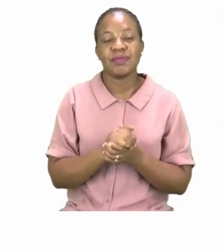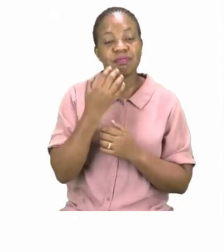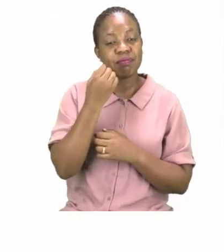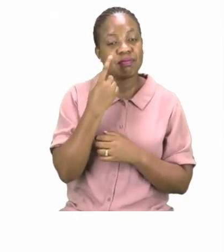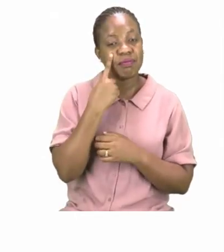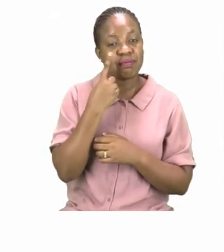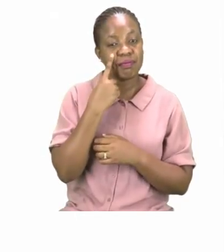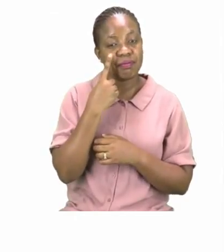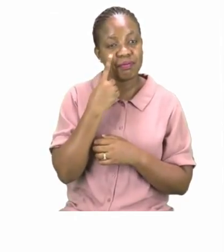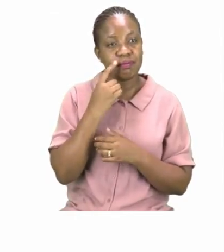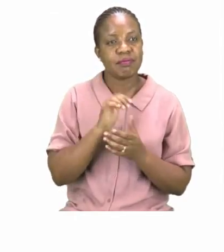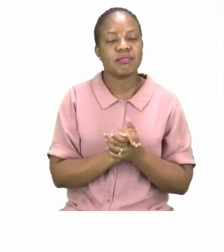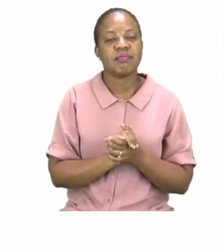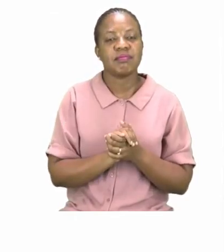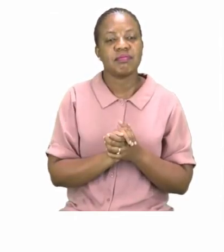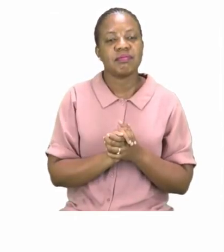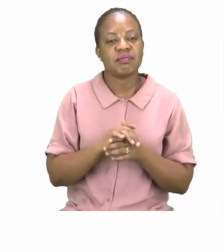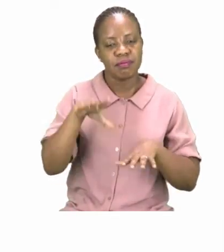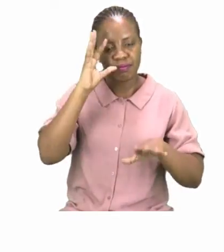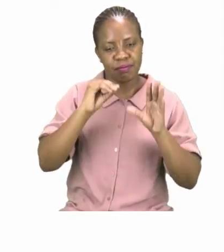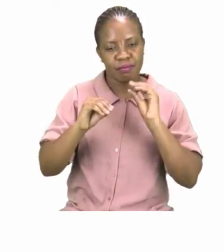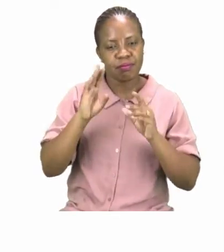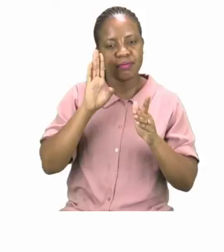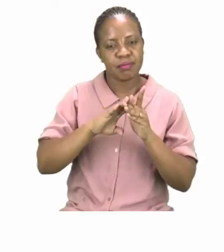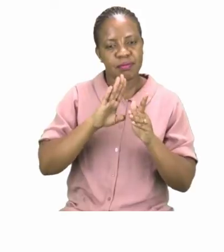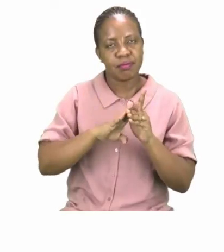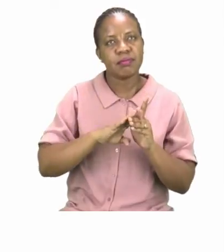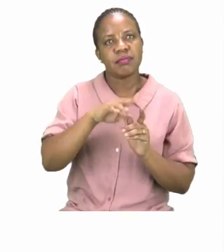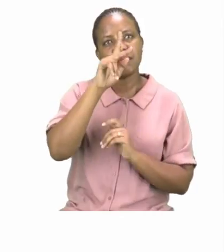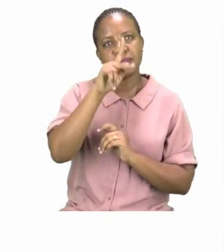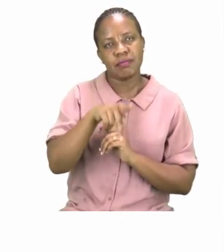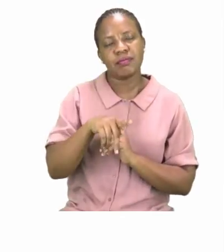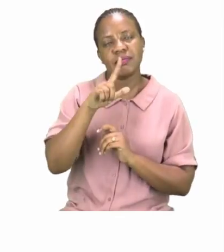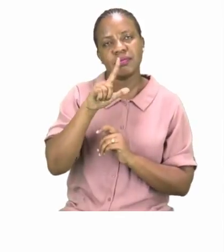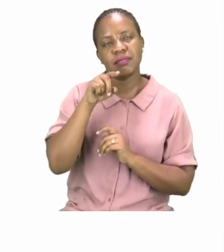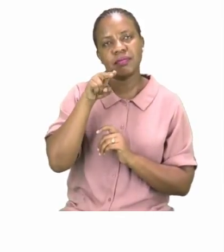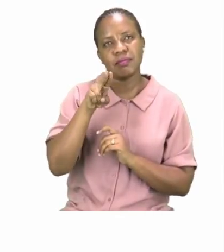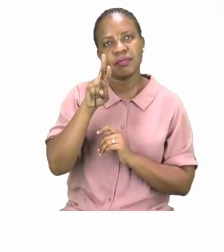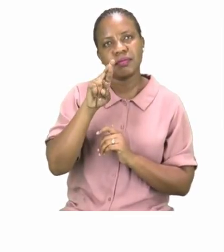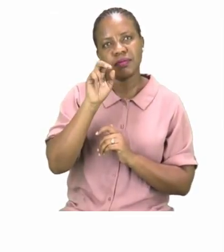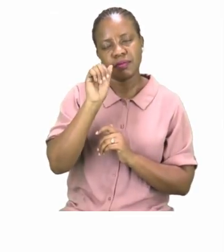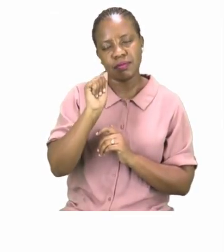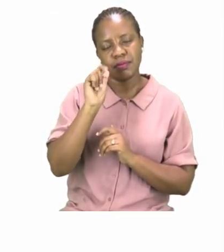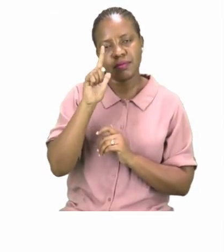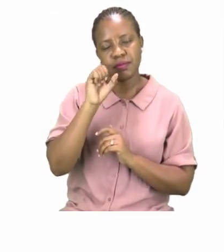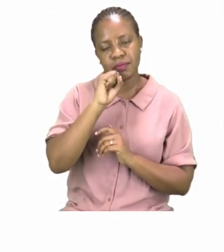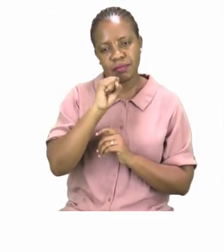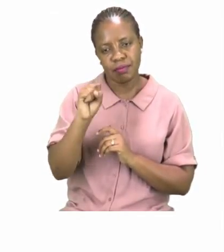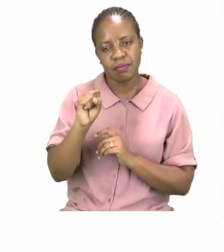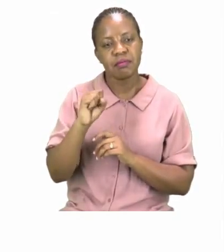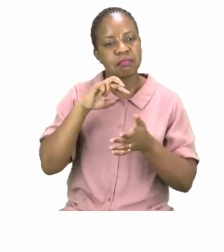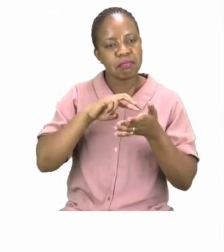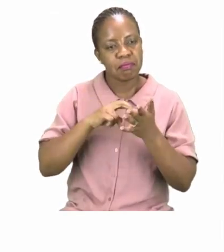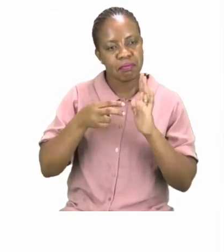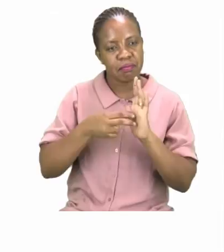are having plurals. Now, plurals means many, and when it's